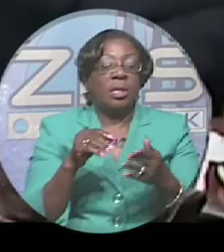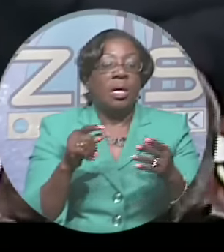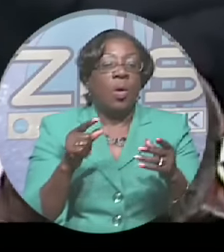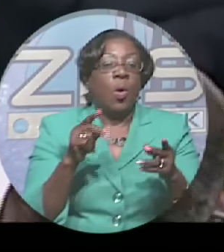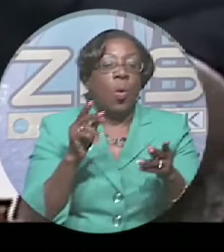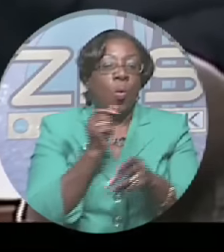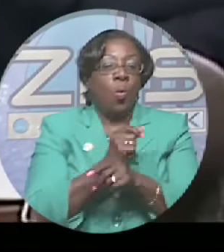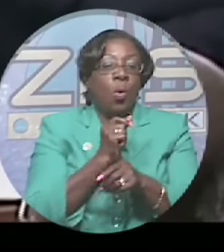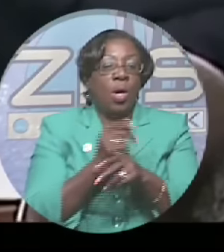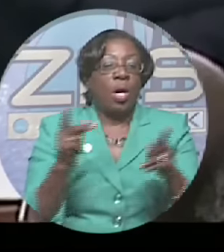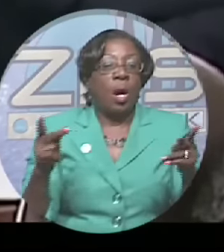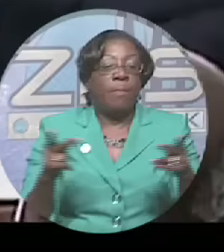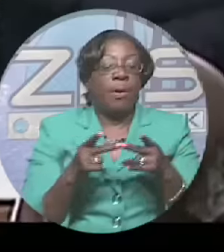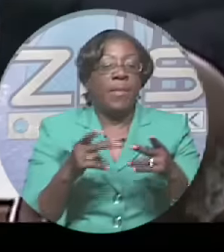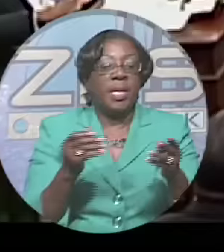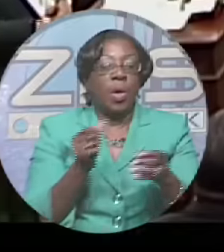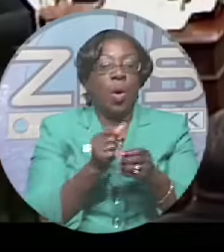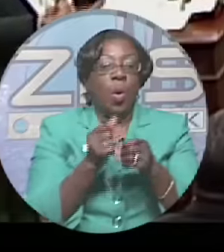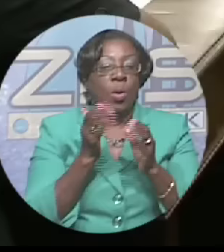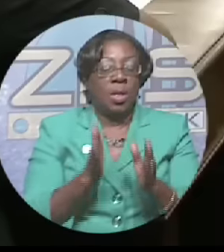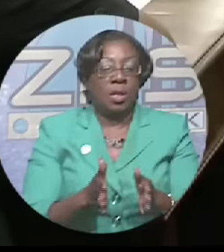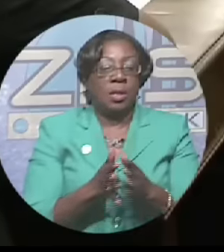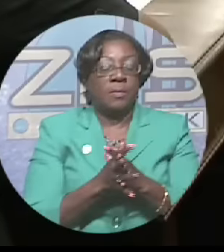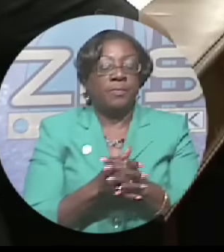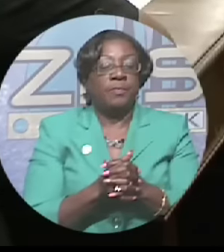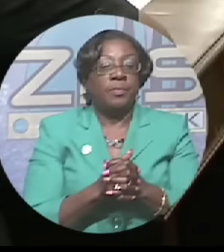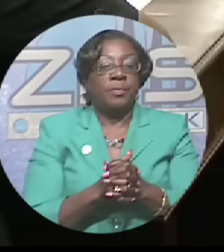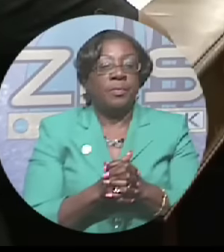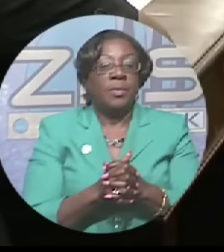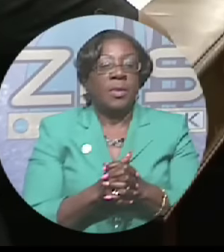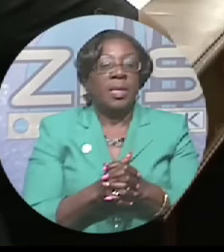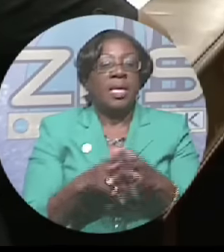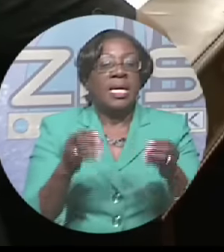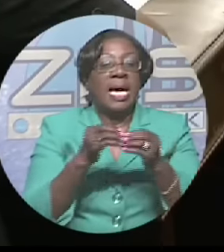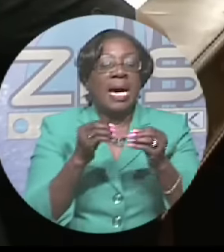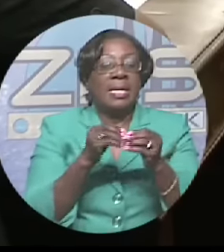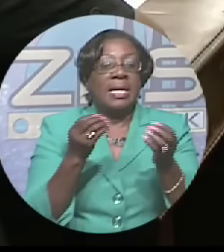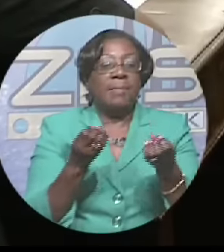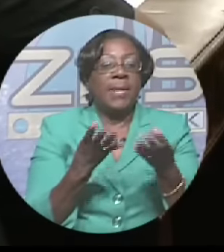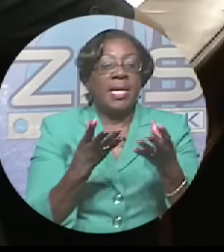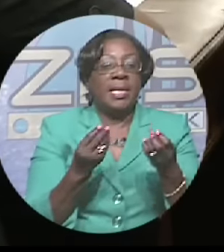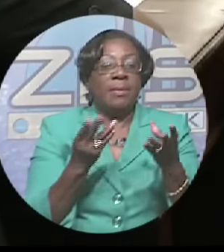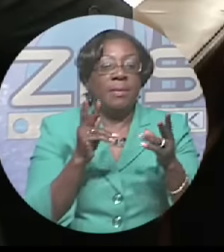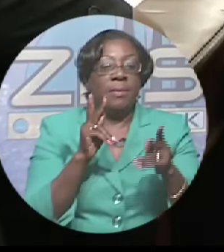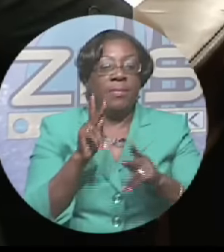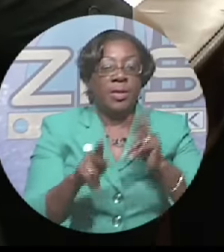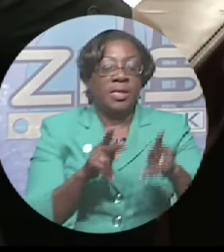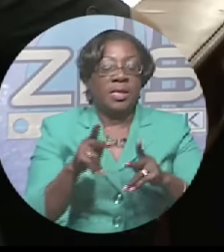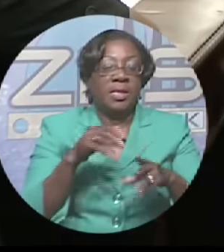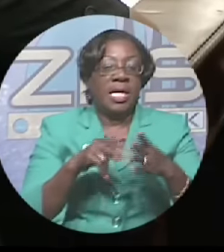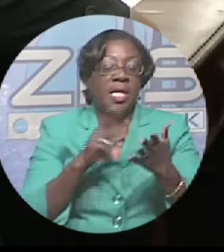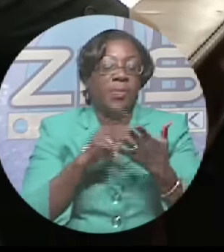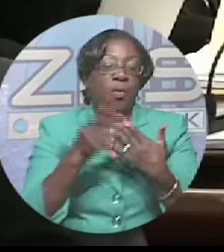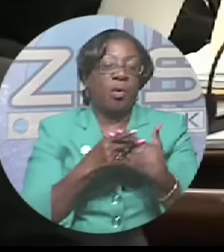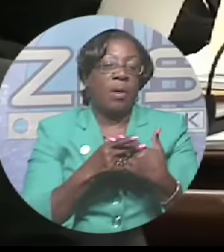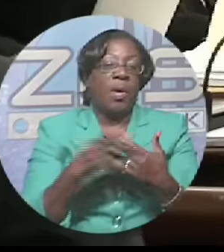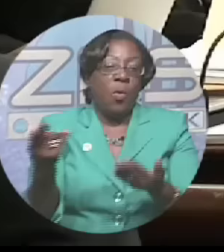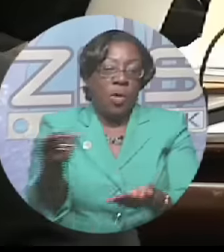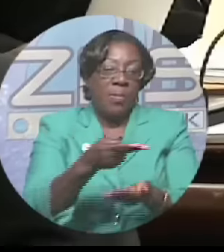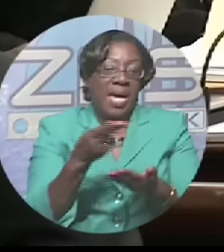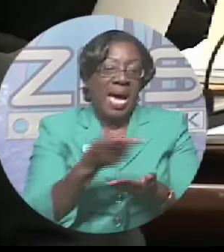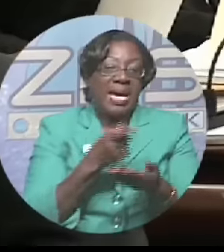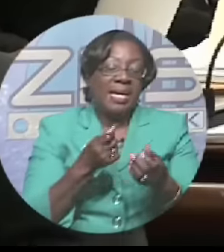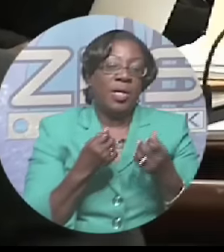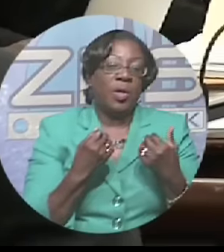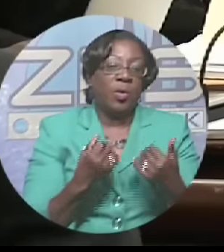with 600 Bahamians. The Prime Minister added that many participants of the program will be hired immediately to work on